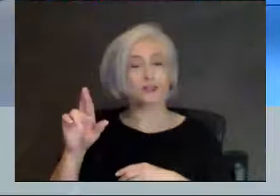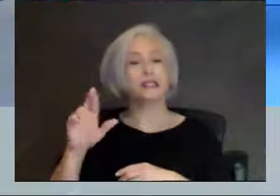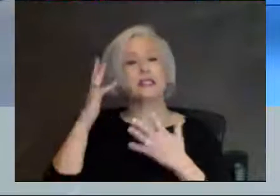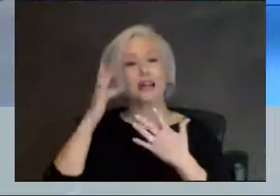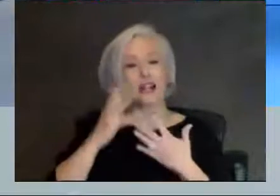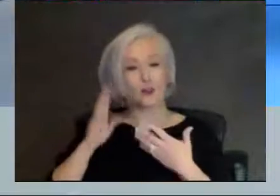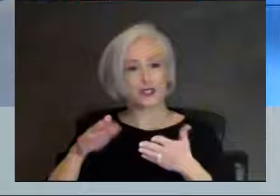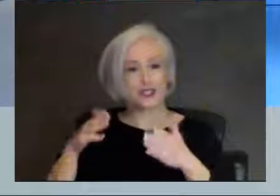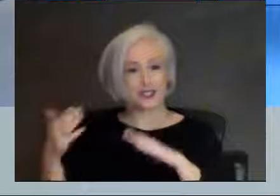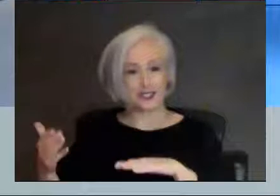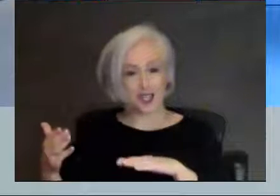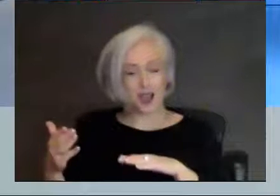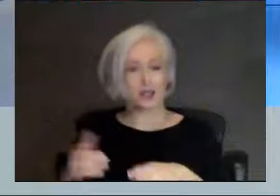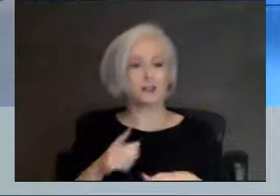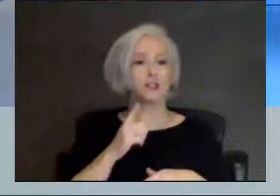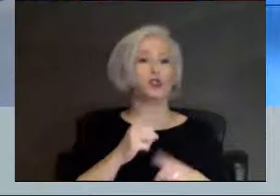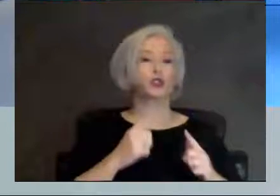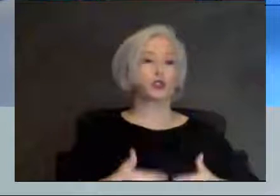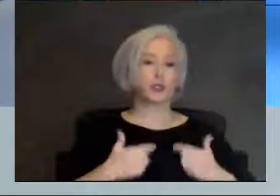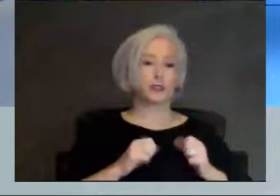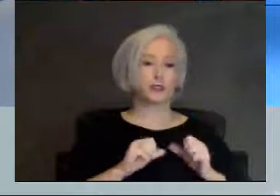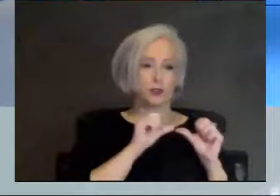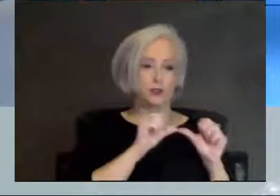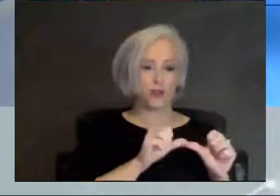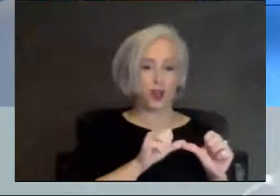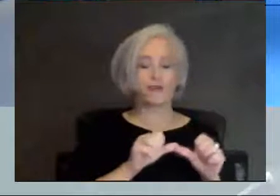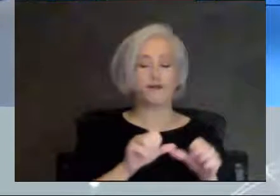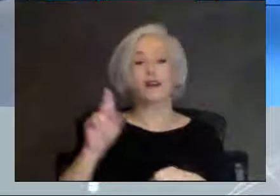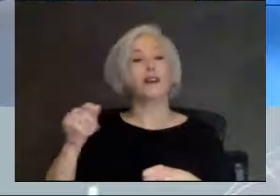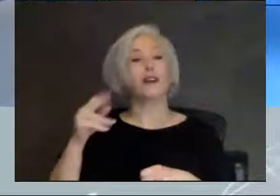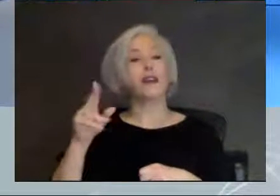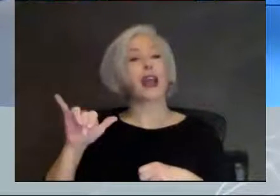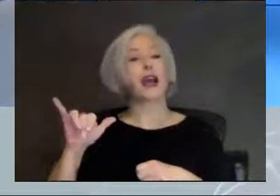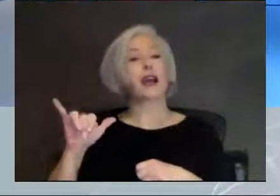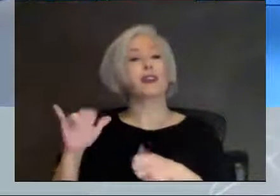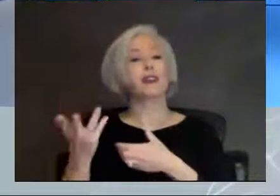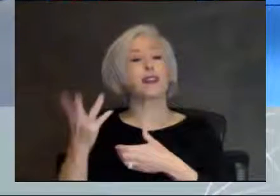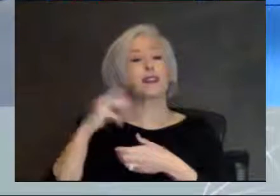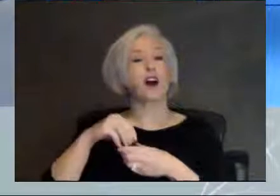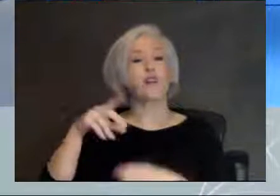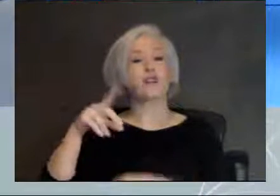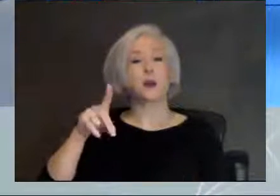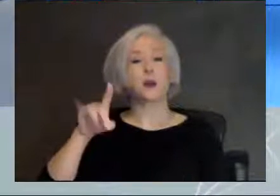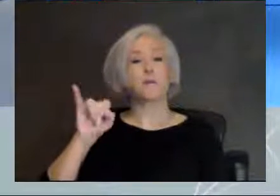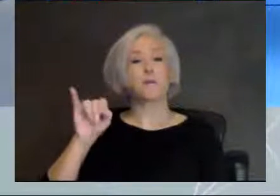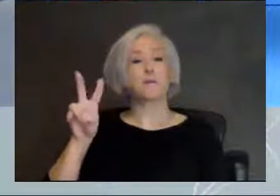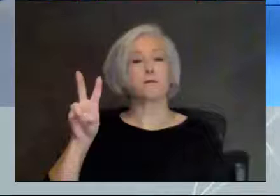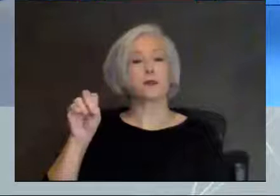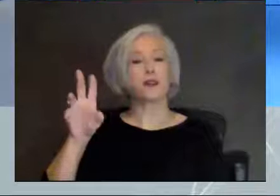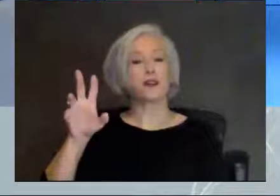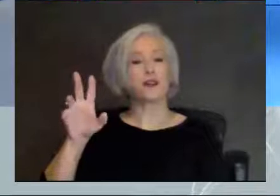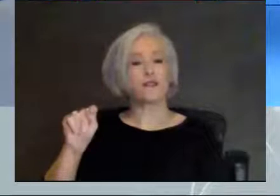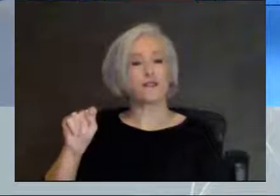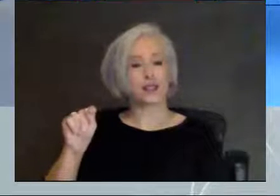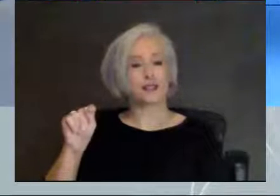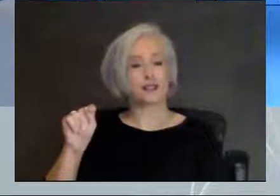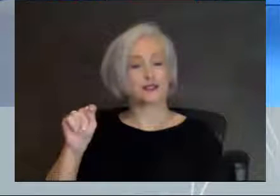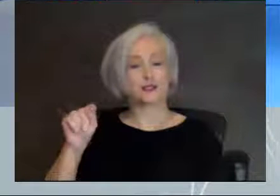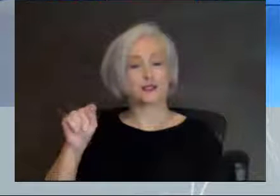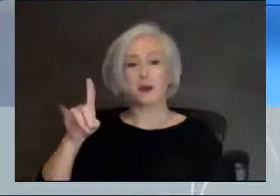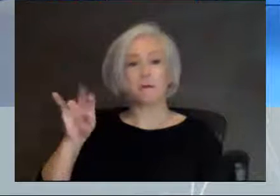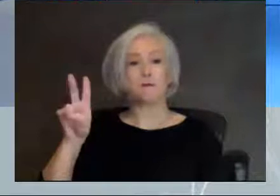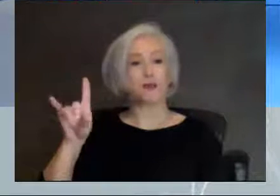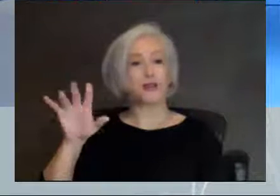organization, which is called Pivot. Pivot members, like Kathy, give our researchers the lived cancer